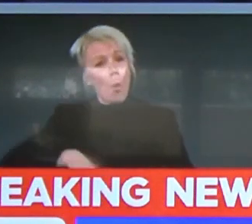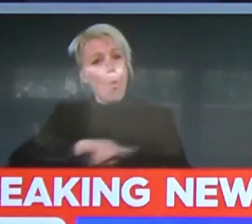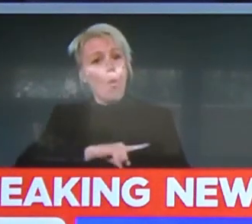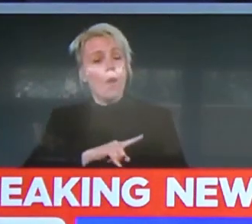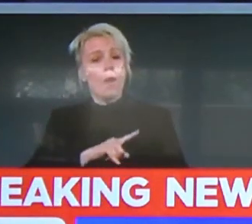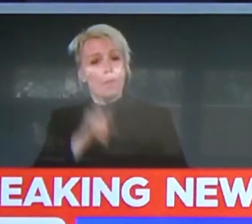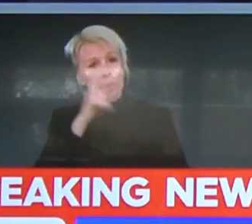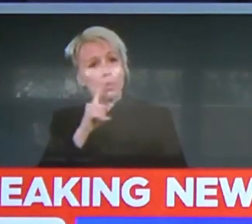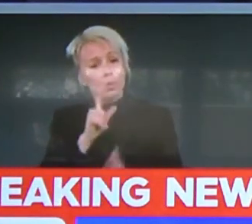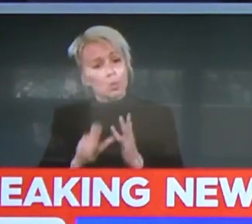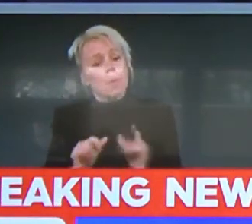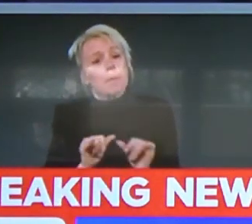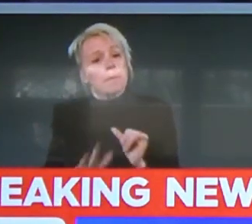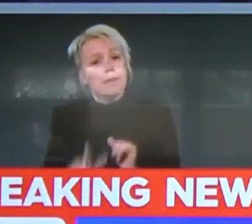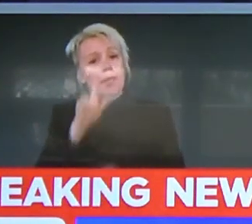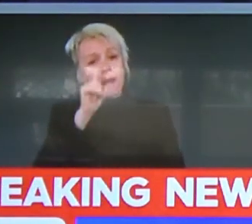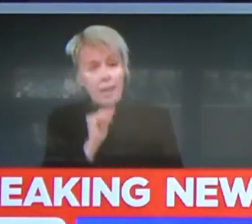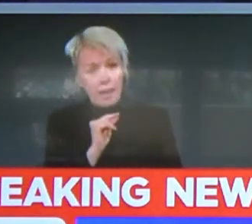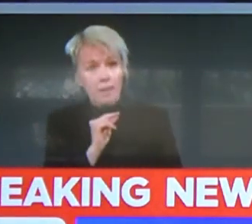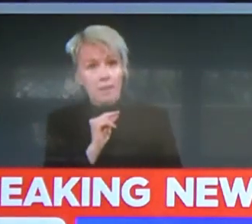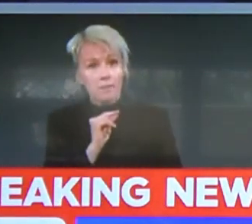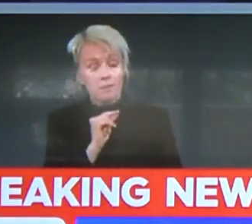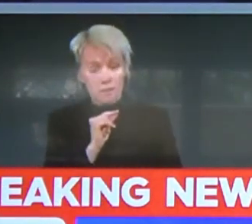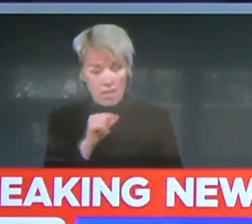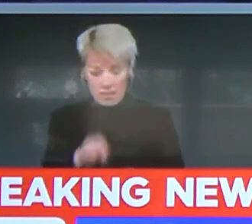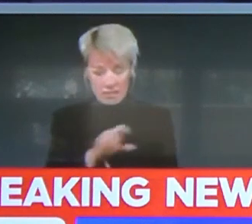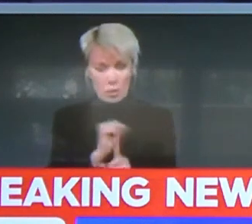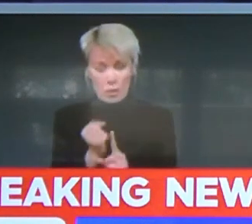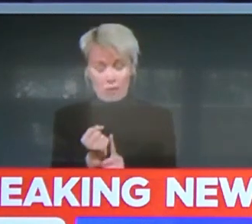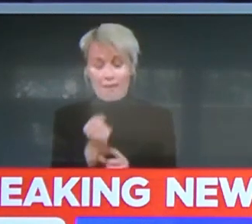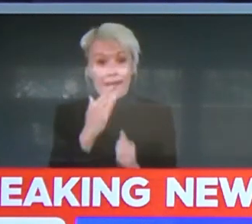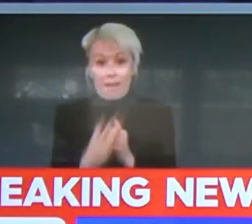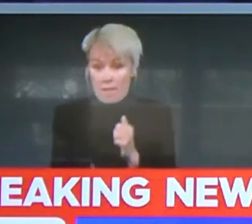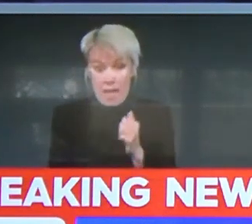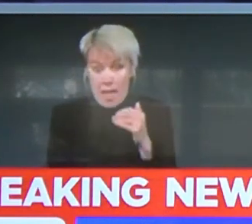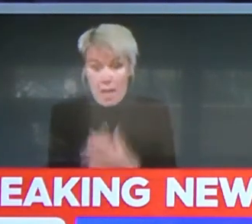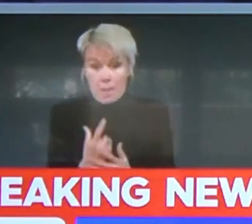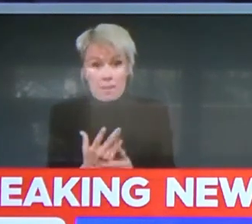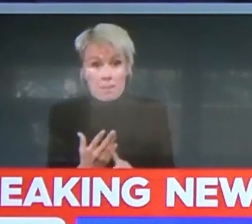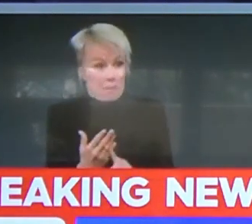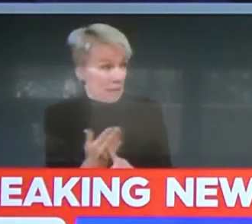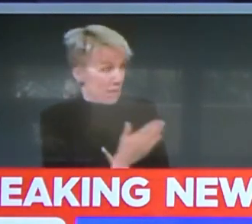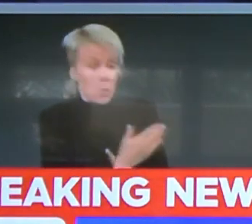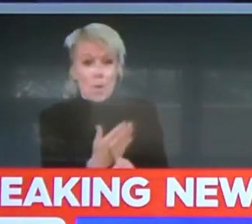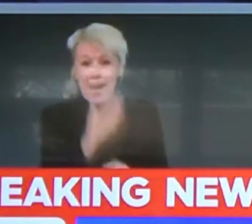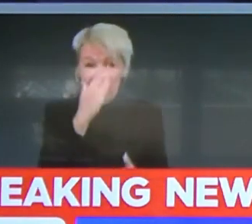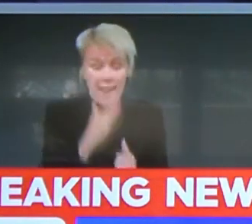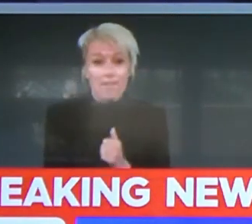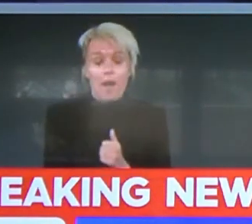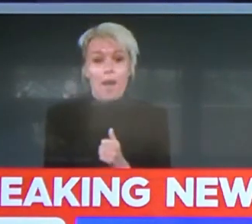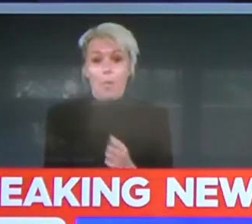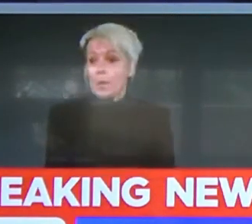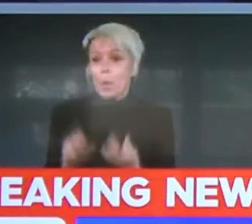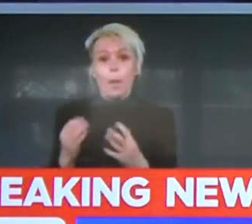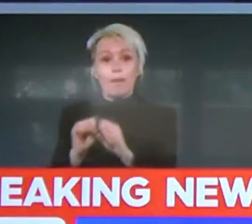What we're dealing with is unprecedented. No system is built to deal with